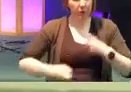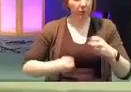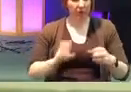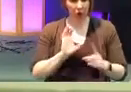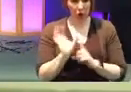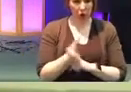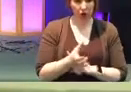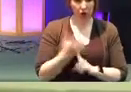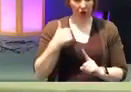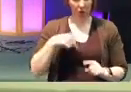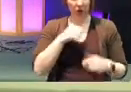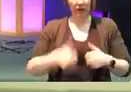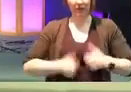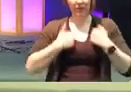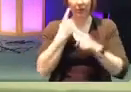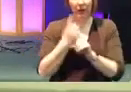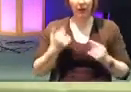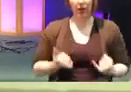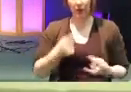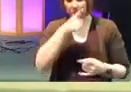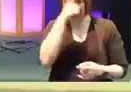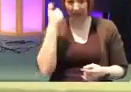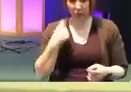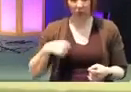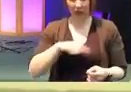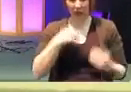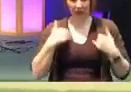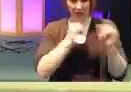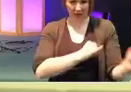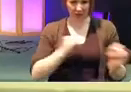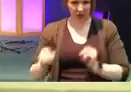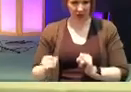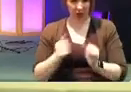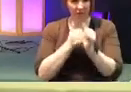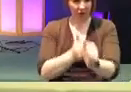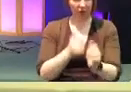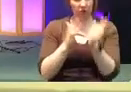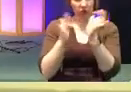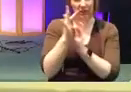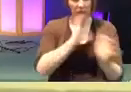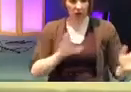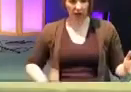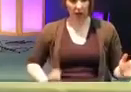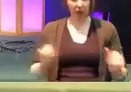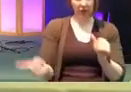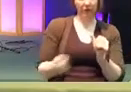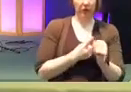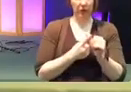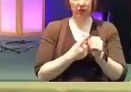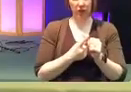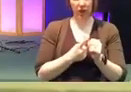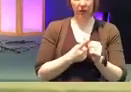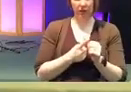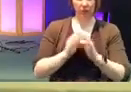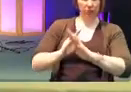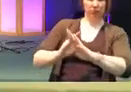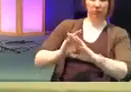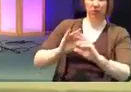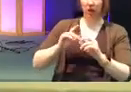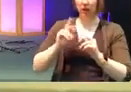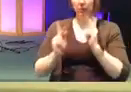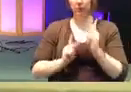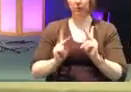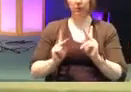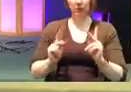the culture in which we live, it's because we've got individuals and followers of Jesus Christ that the first sign of opposition, the first sign